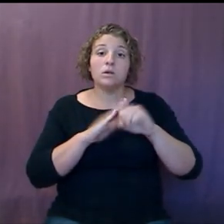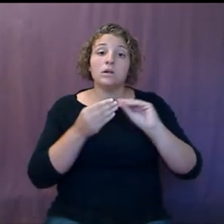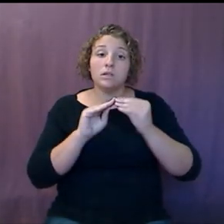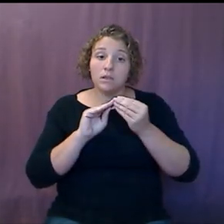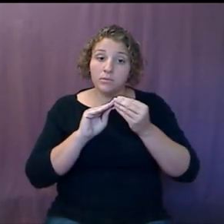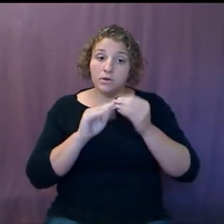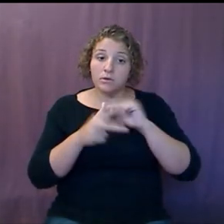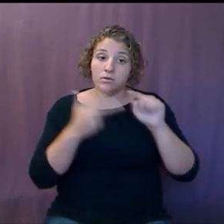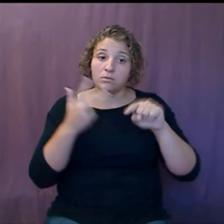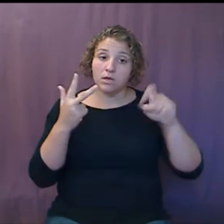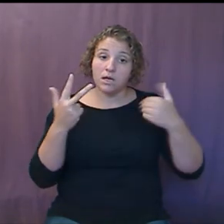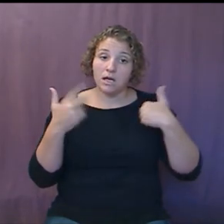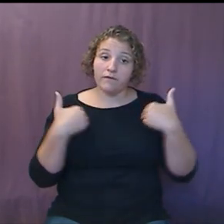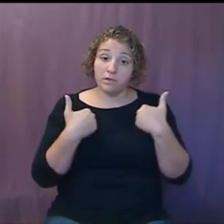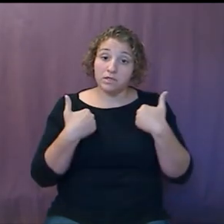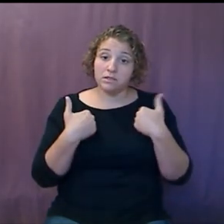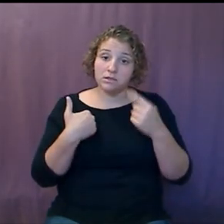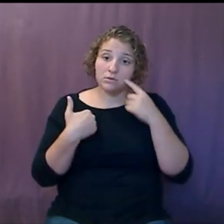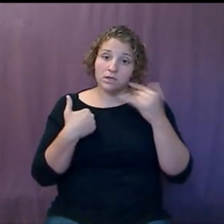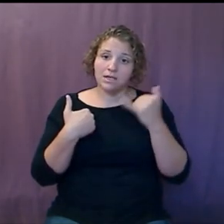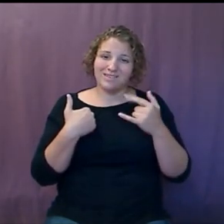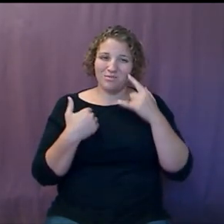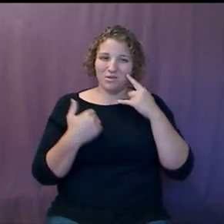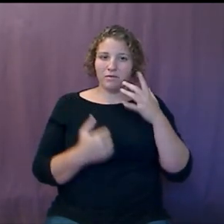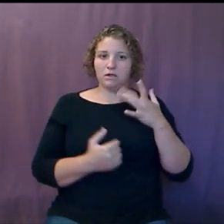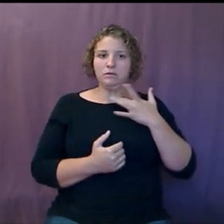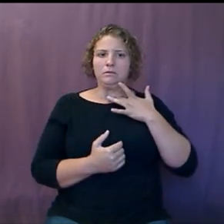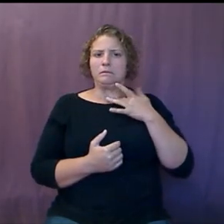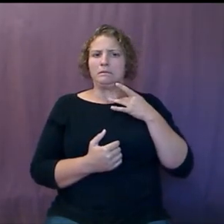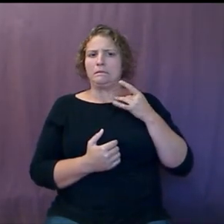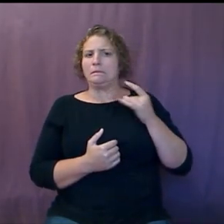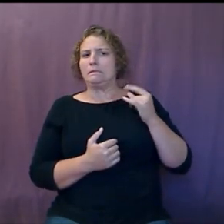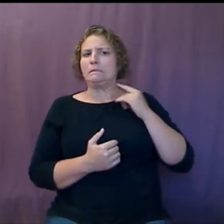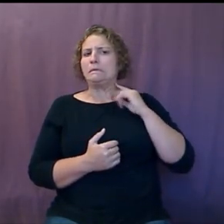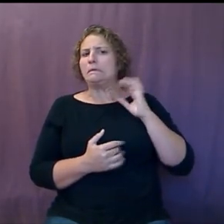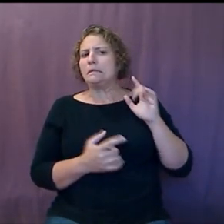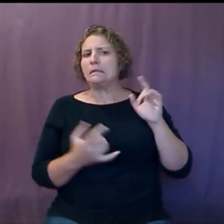so right about now you get that little acidic taste in the back of your mouth saying oh my goodness